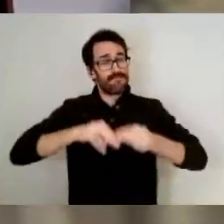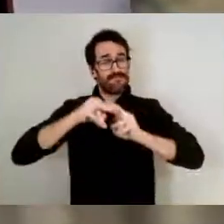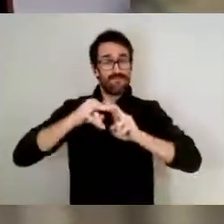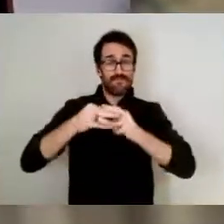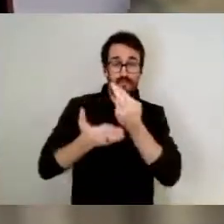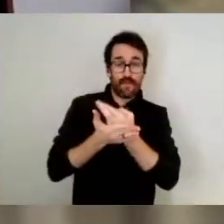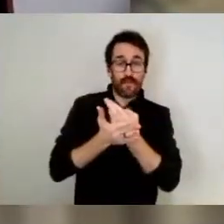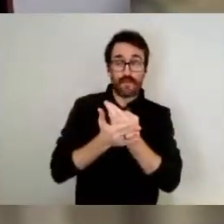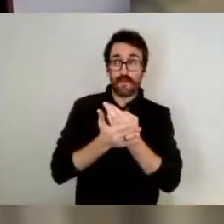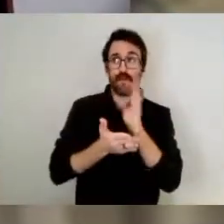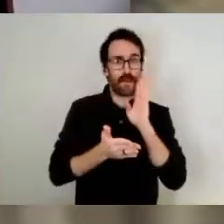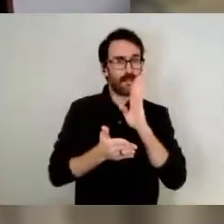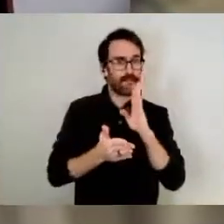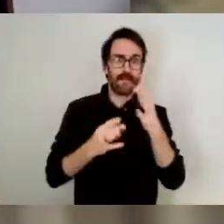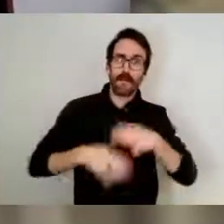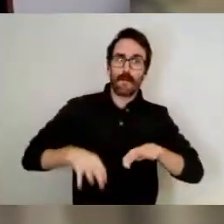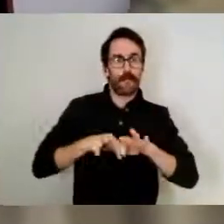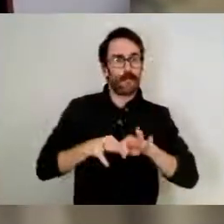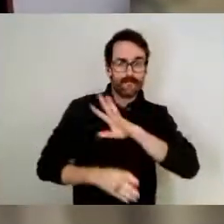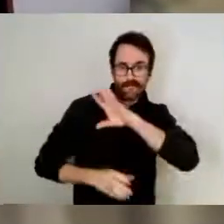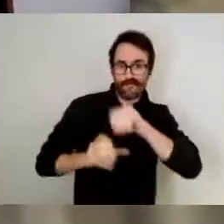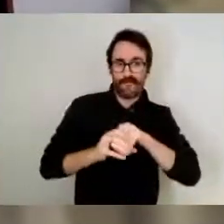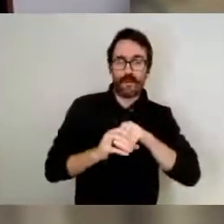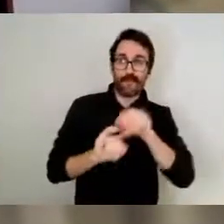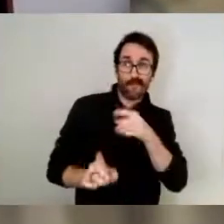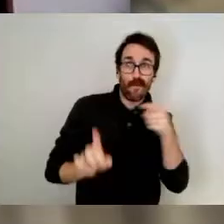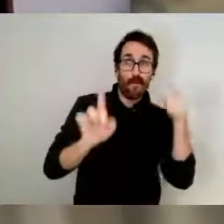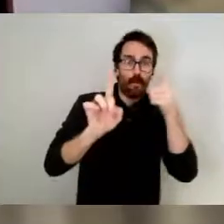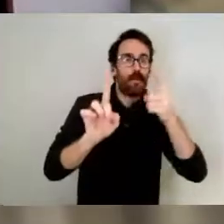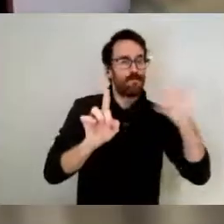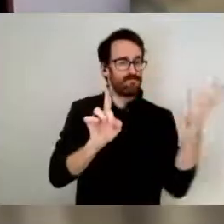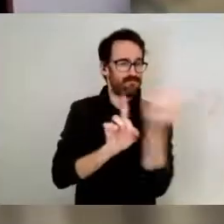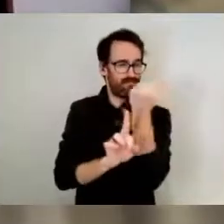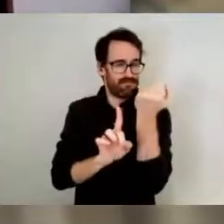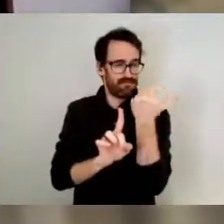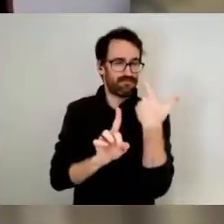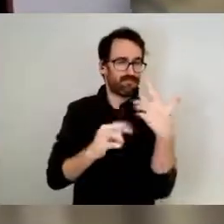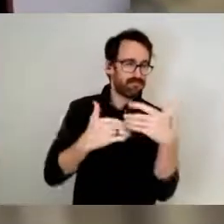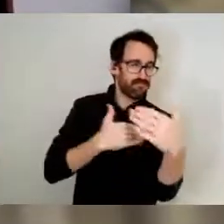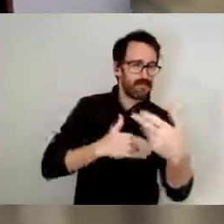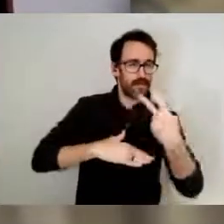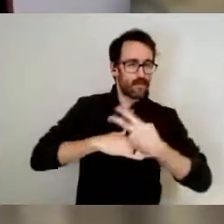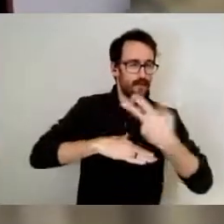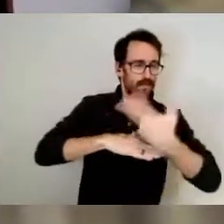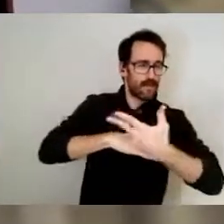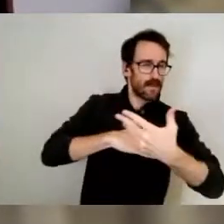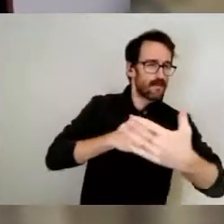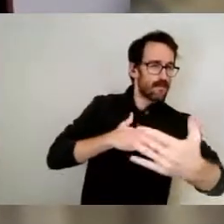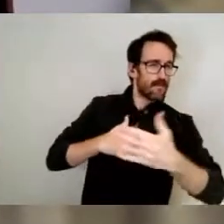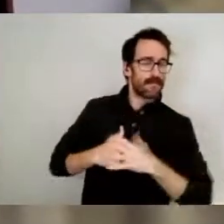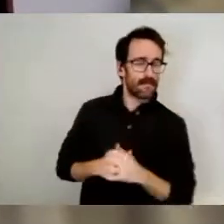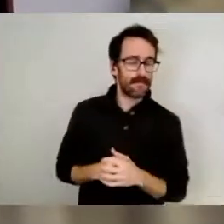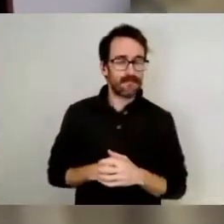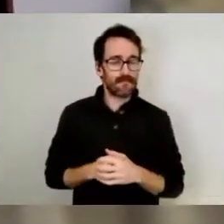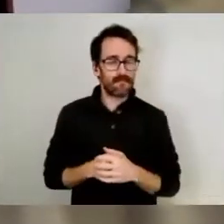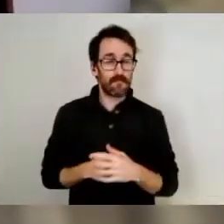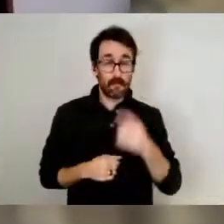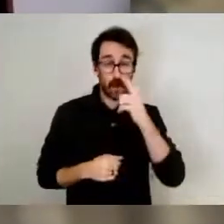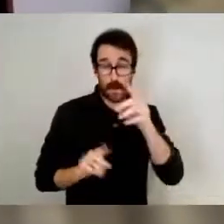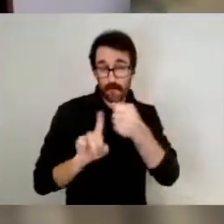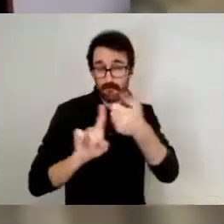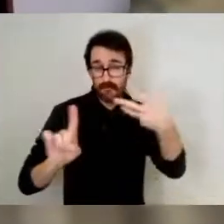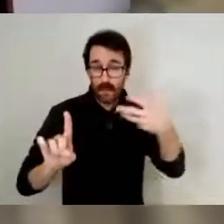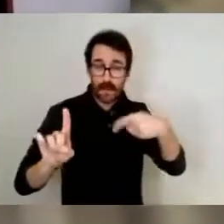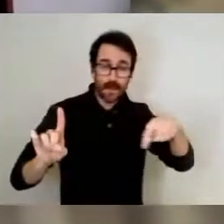will work with the fire department to look at what damage was caused or what damage could have been caused. I can't comment on why